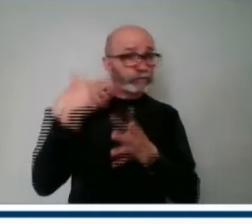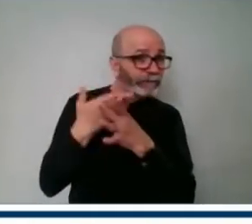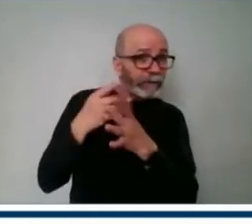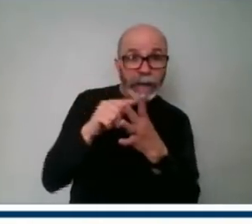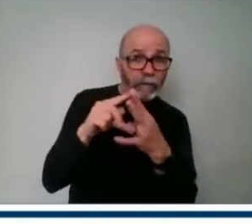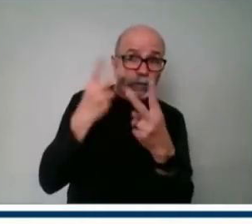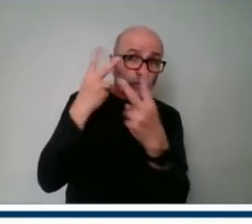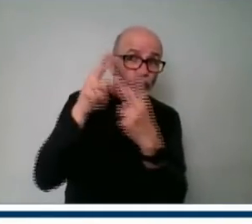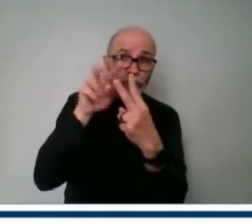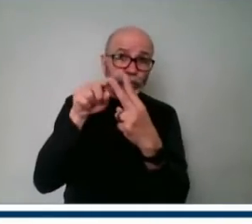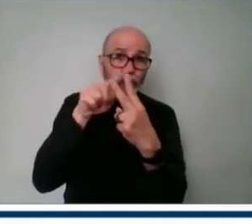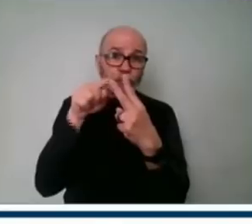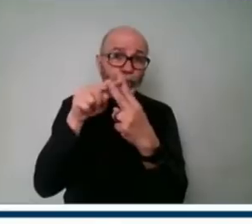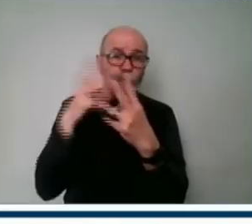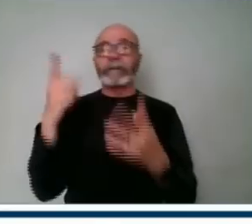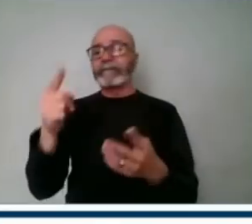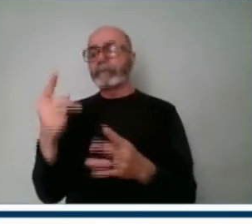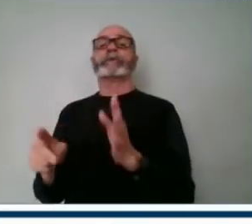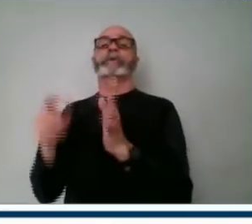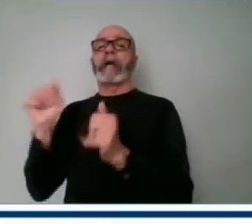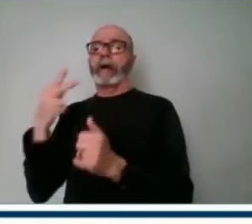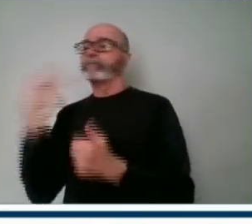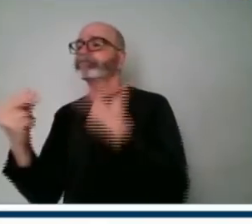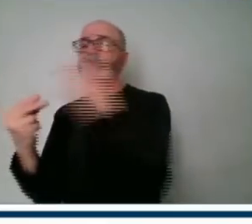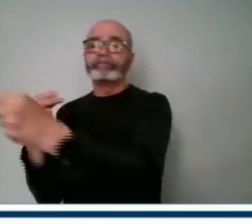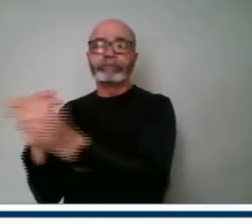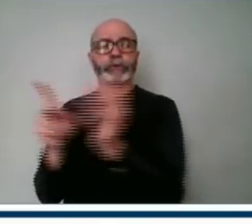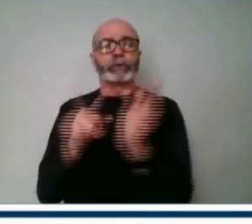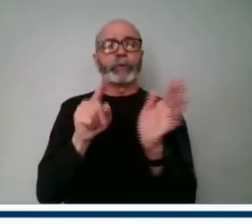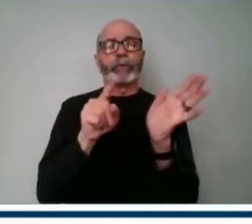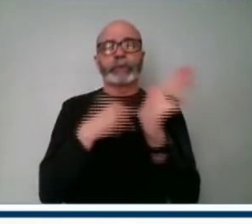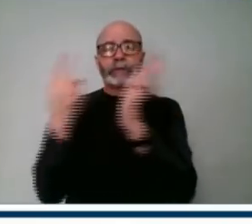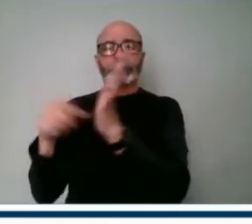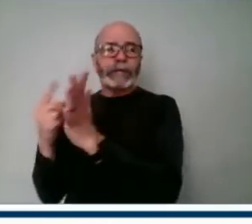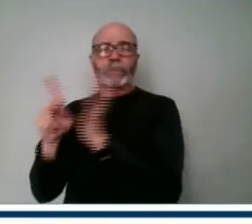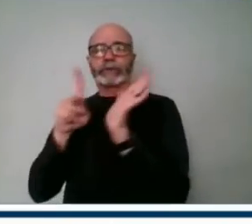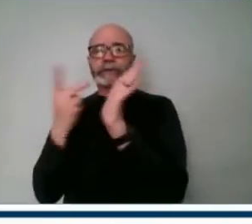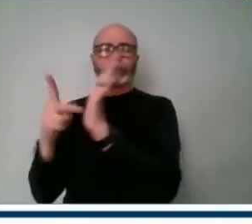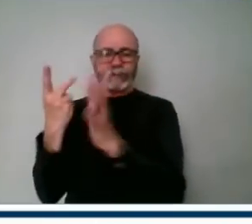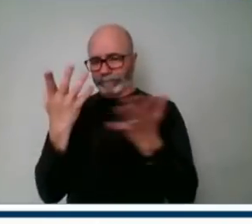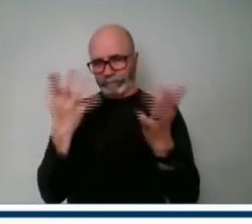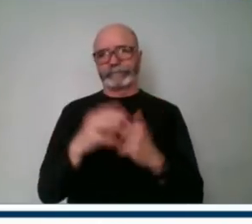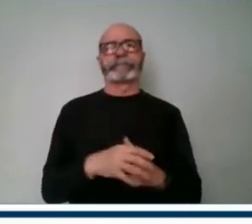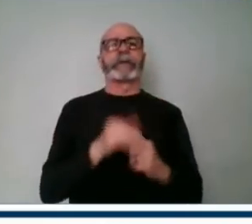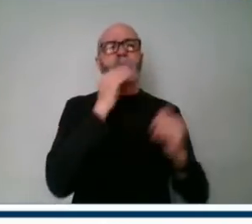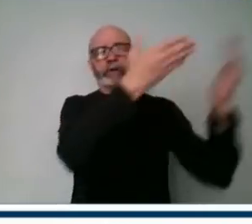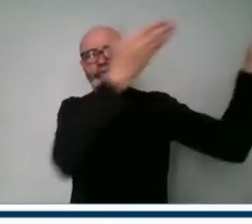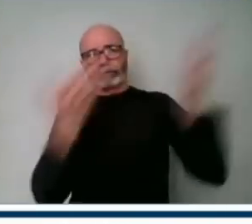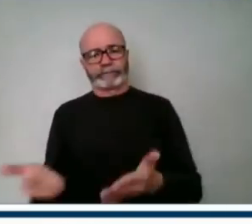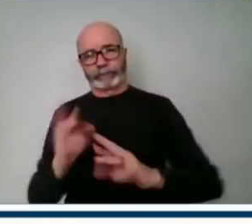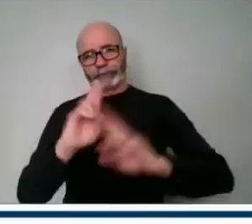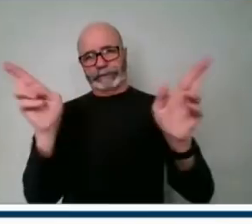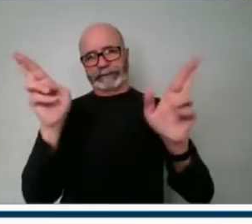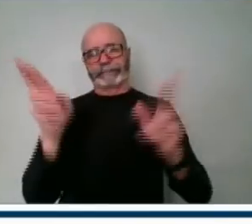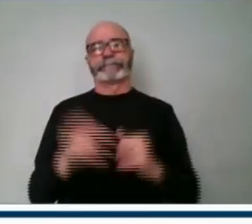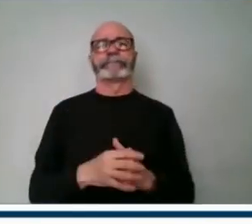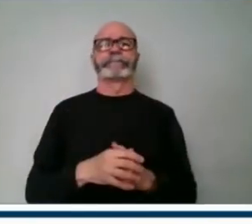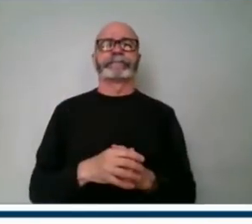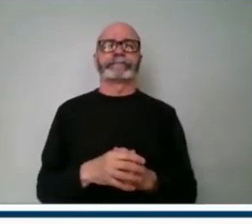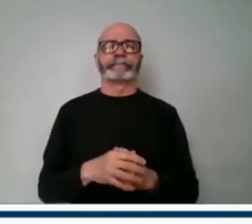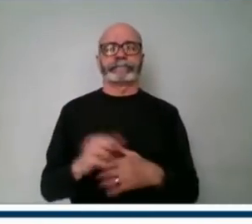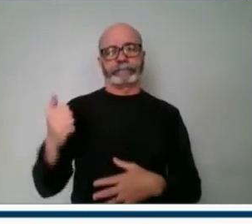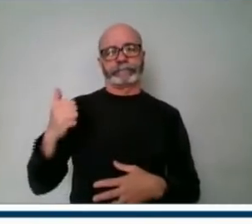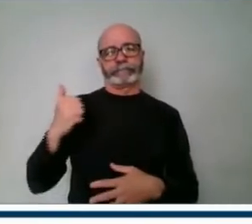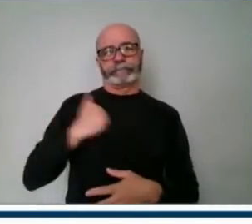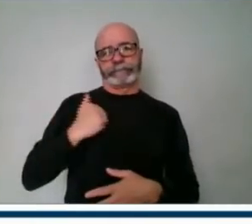then we'll use that. Next, we'll go to Canadian Press, Keith Doucette. Keith, are you there? Yes. Good afternoon, Dr.